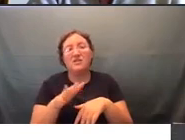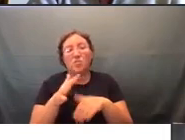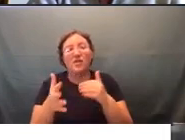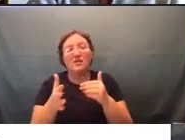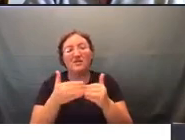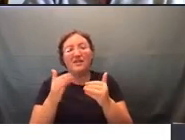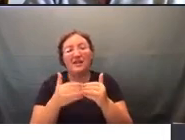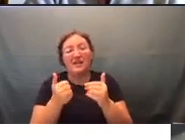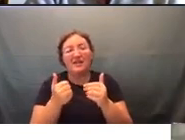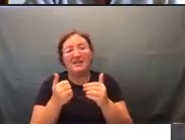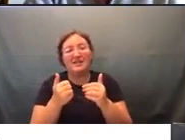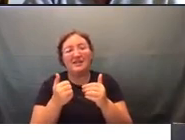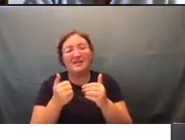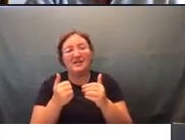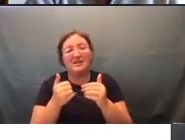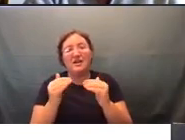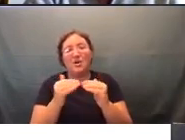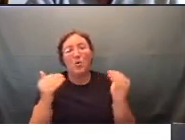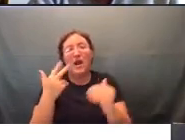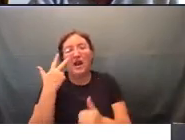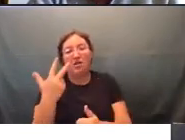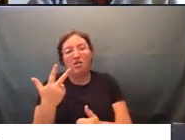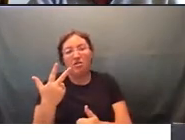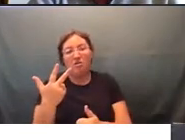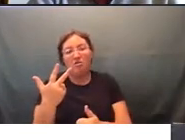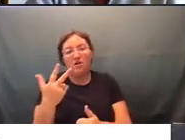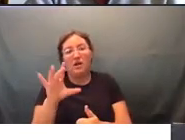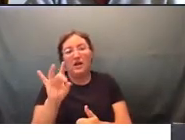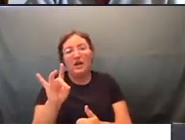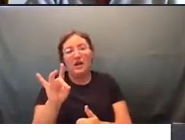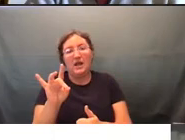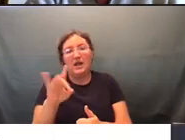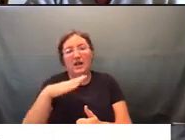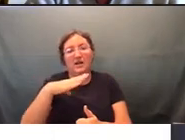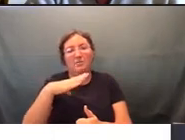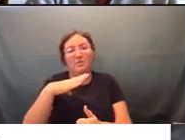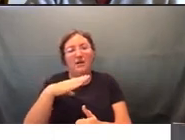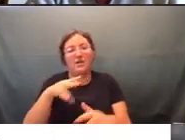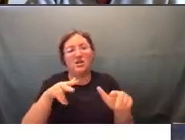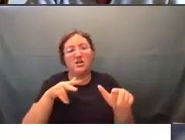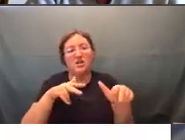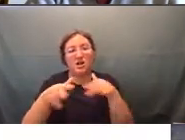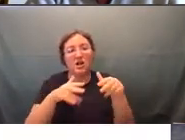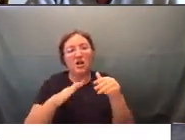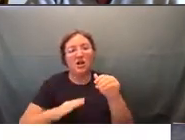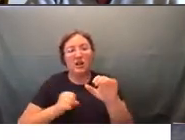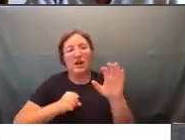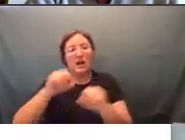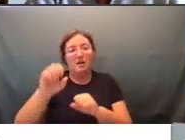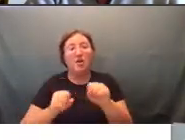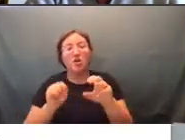easy grade 3, 8 pitch climb, where you can climb